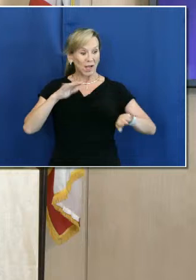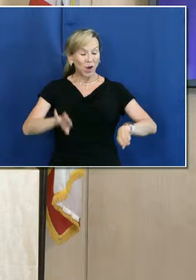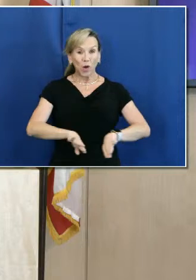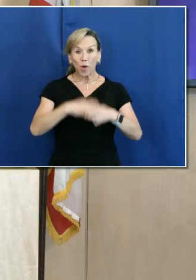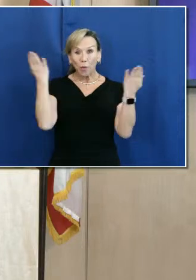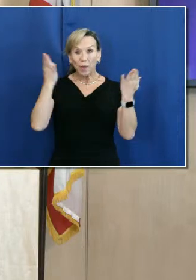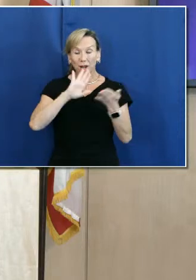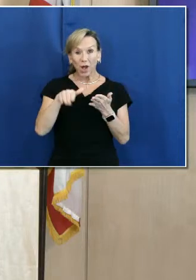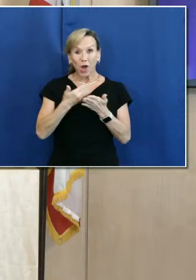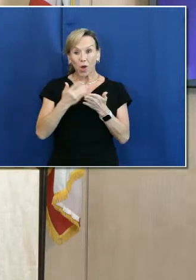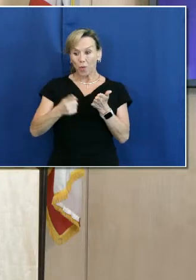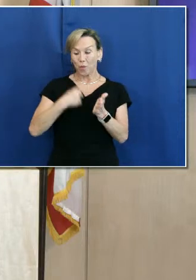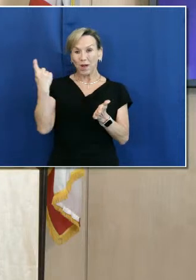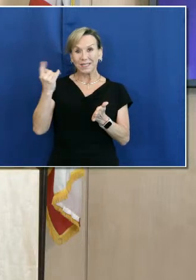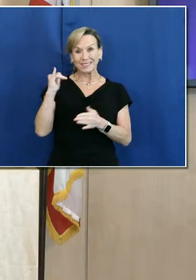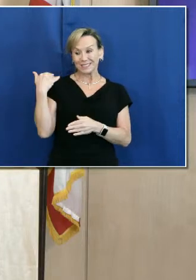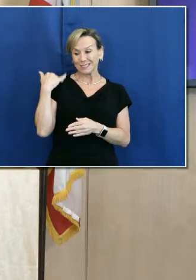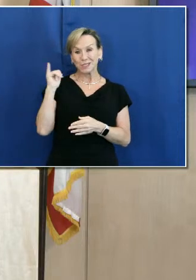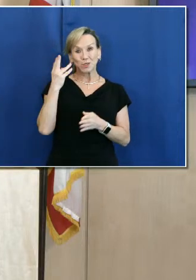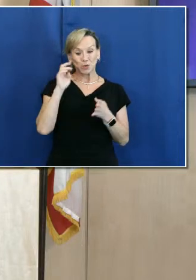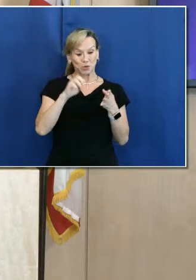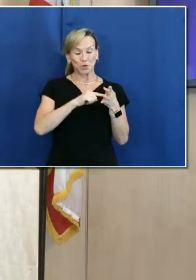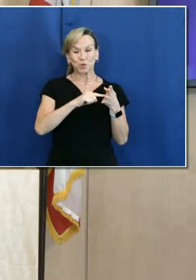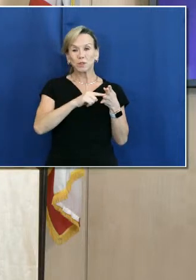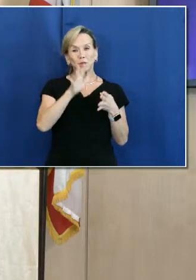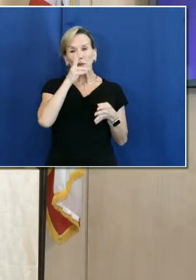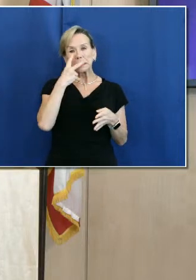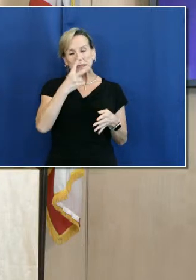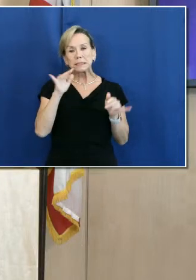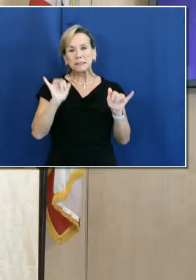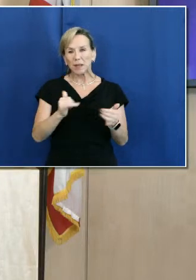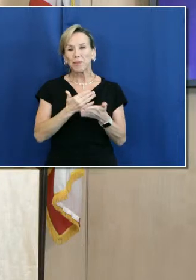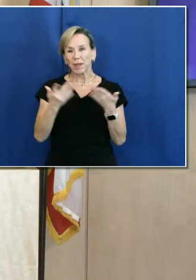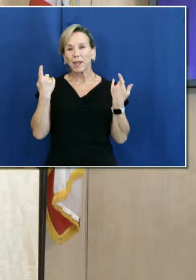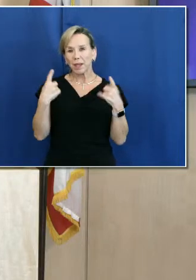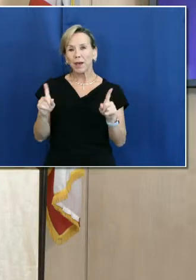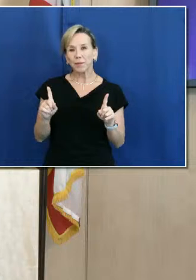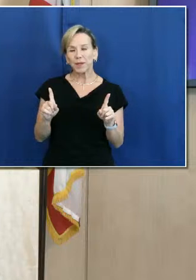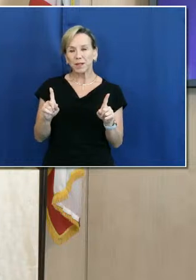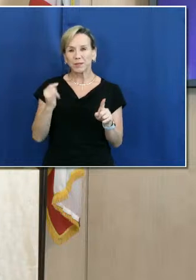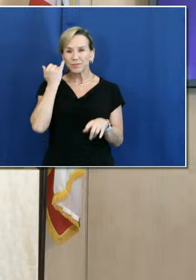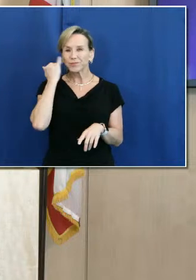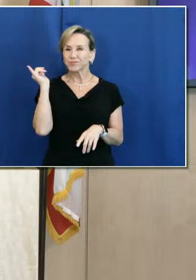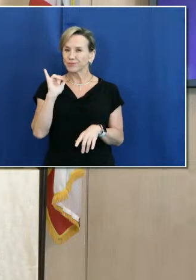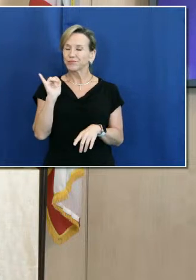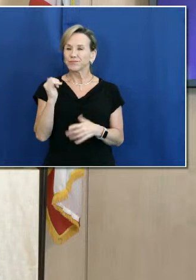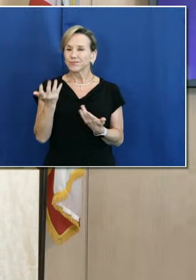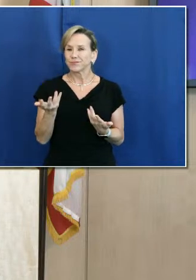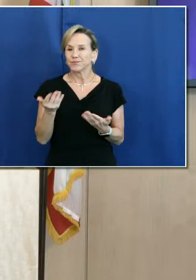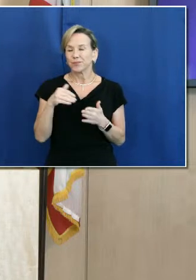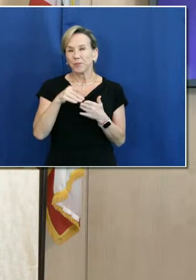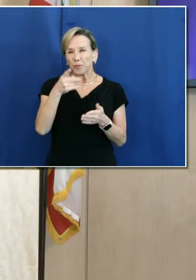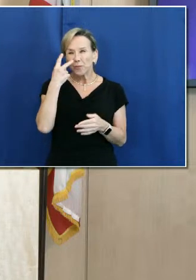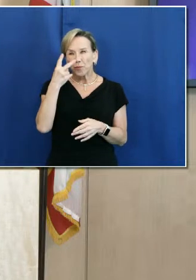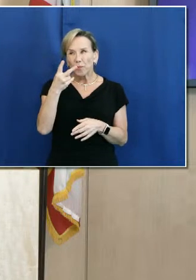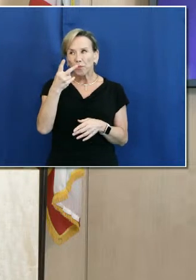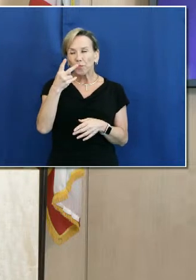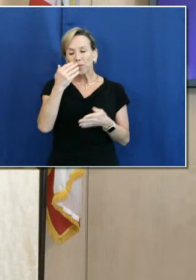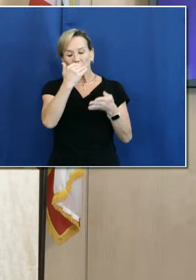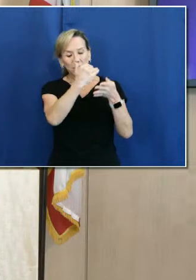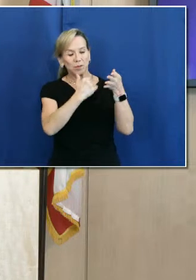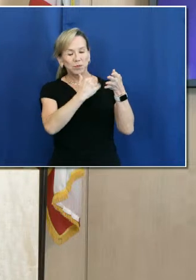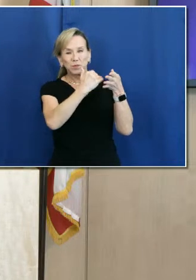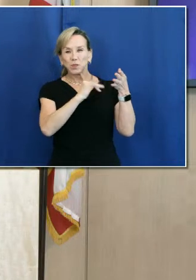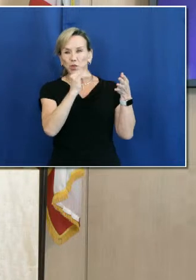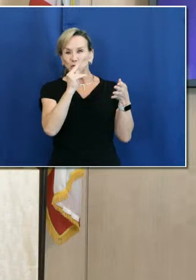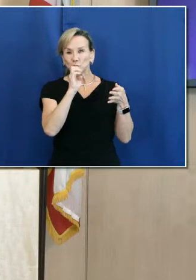once as we did in mid-June, we will see the same outcomes as we did in late June